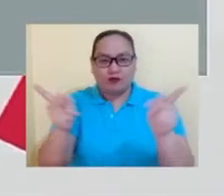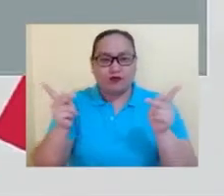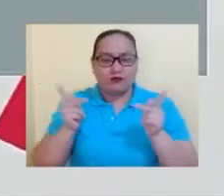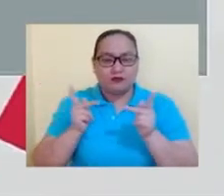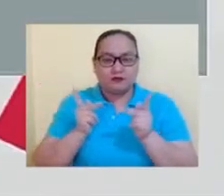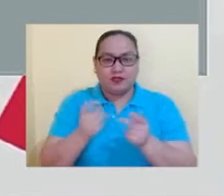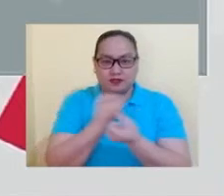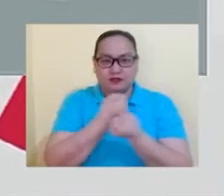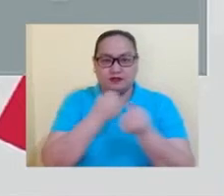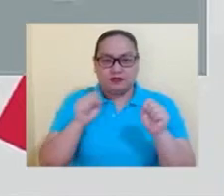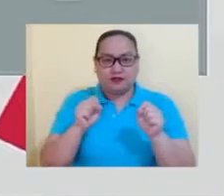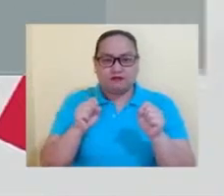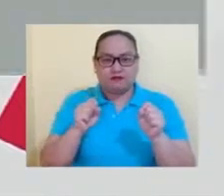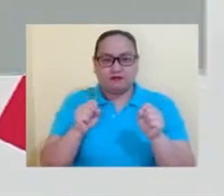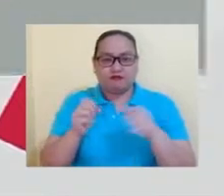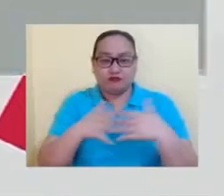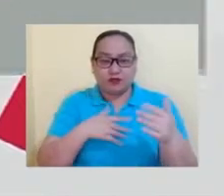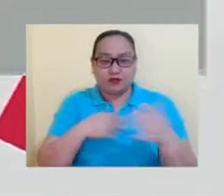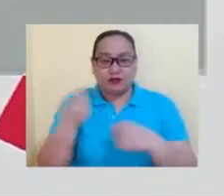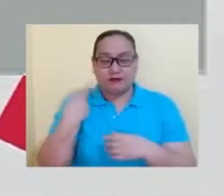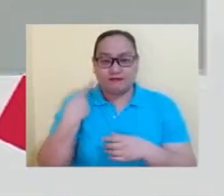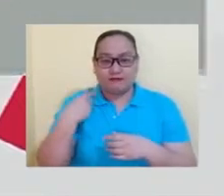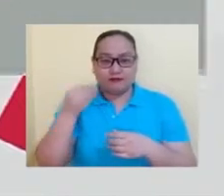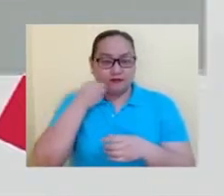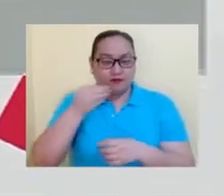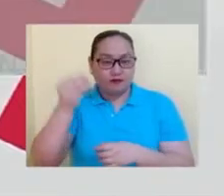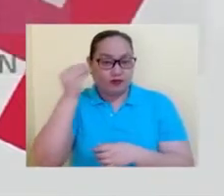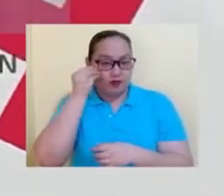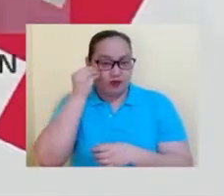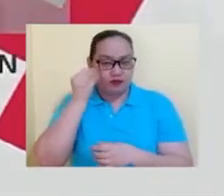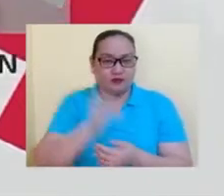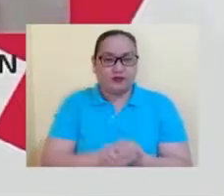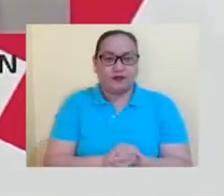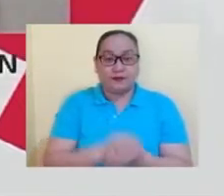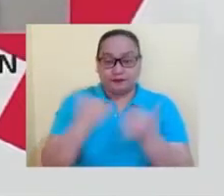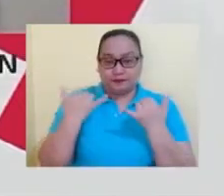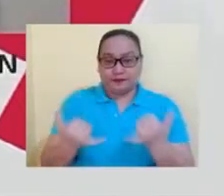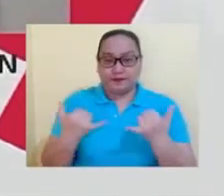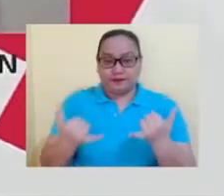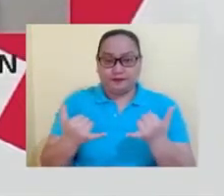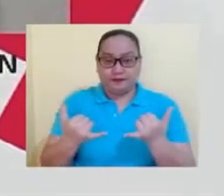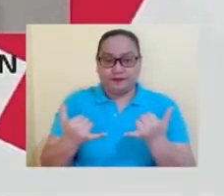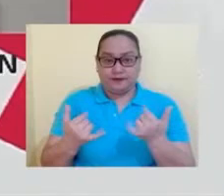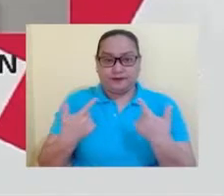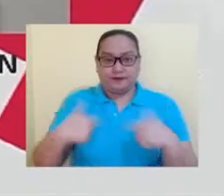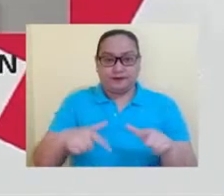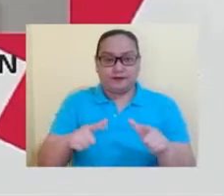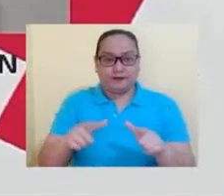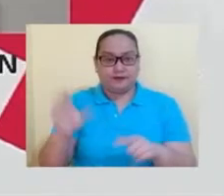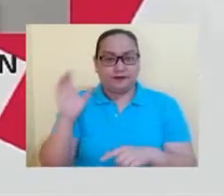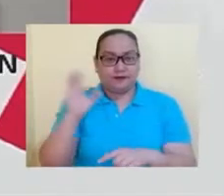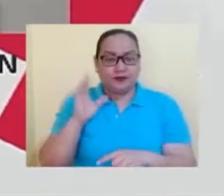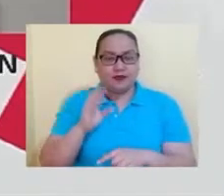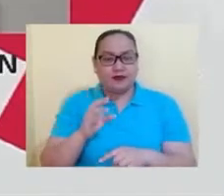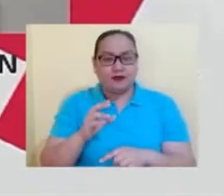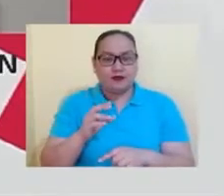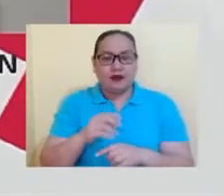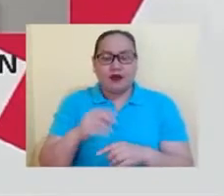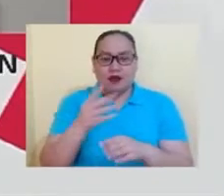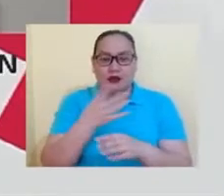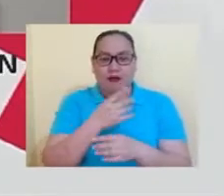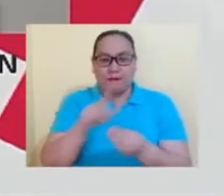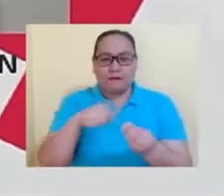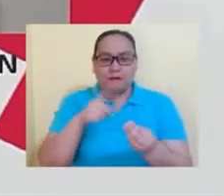considered safe, not even in the comfort of our homes. At this point, let us hear something about